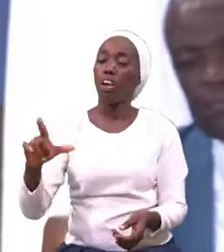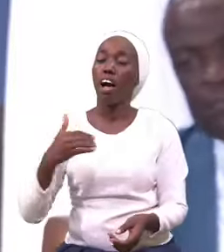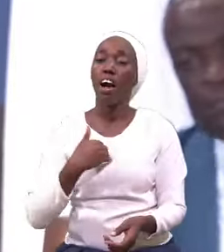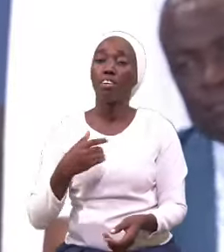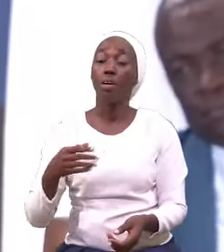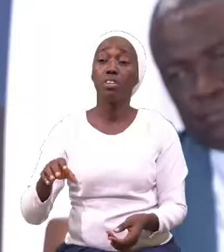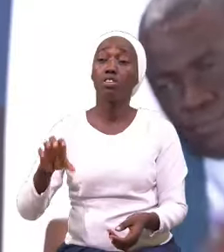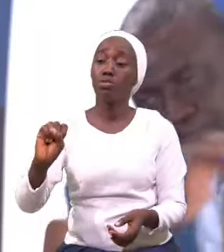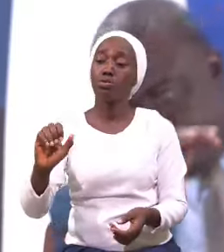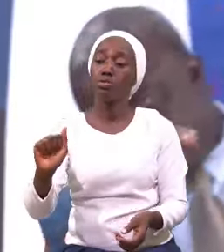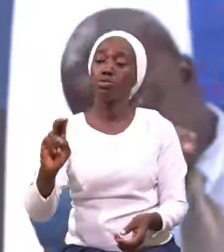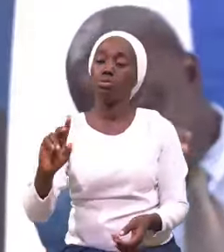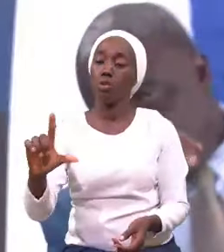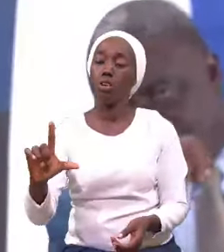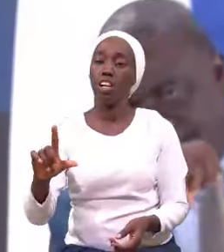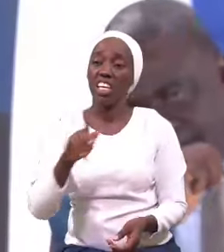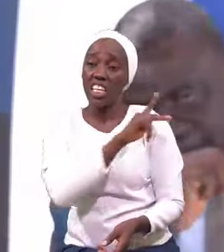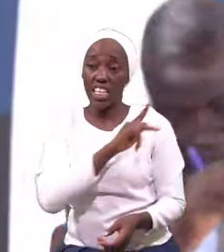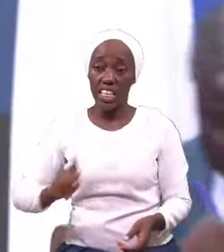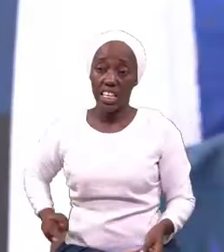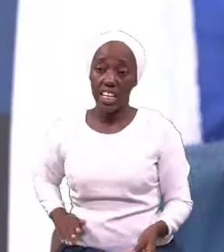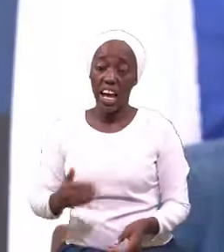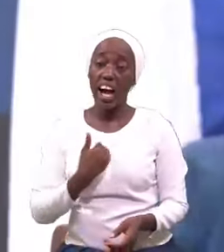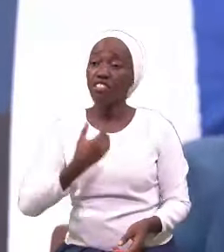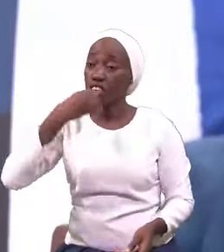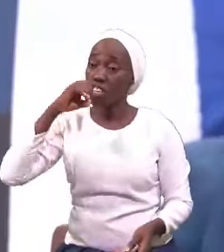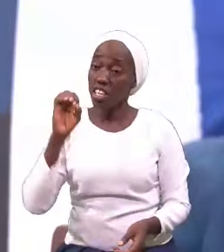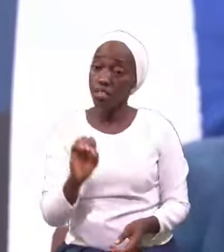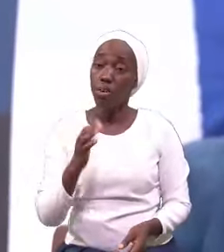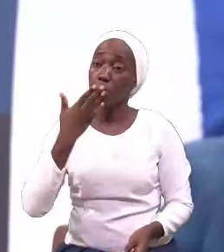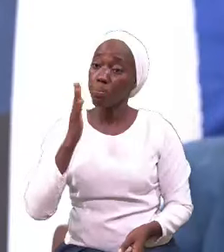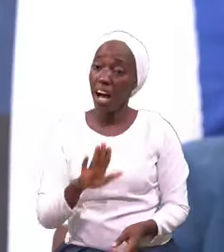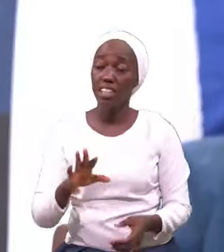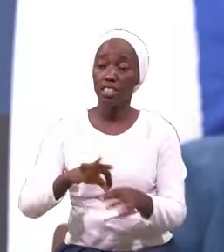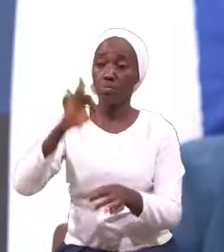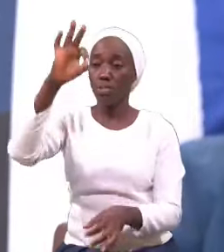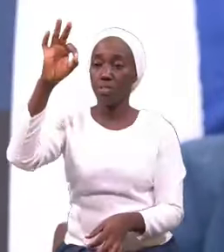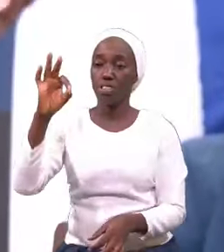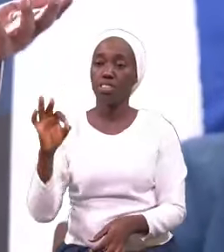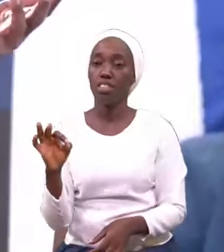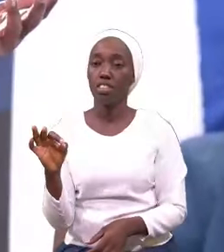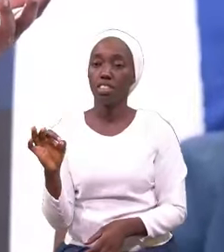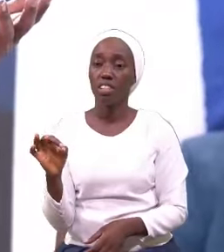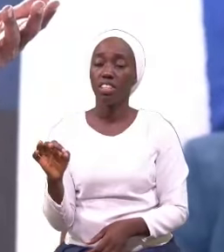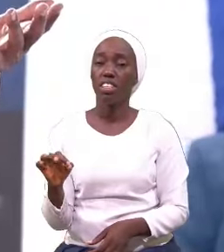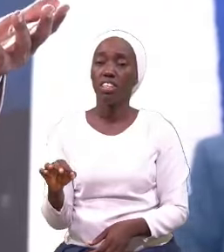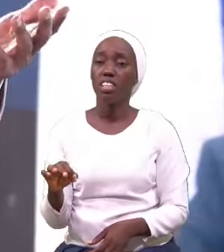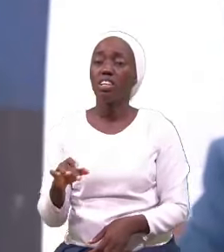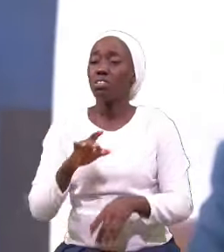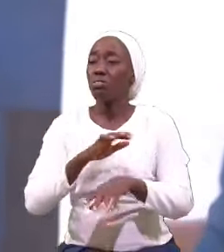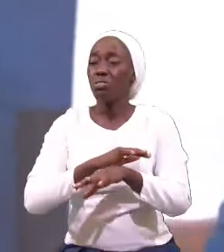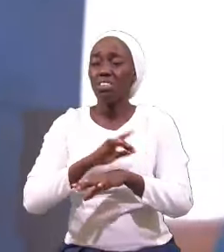It tortured him. It tormented him. It vexed him. And he could find